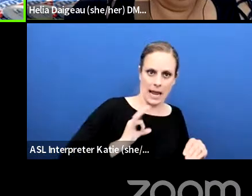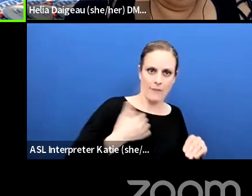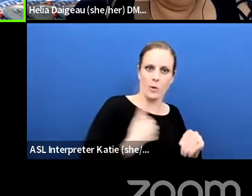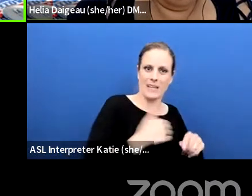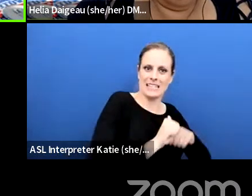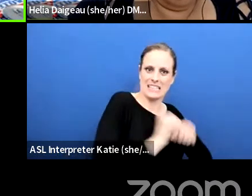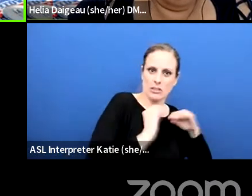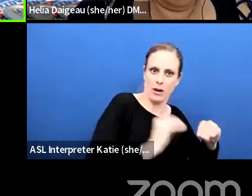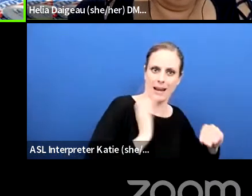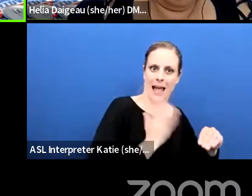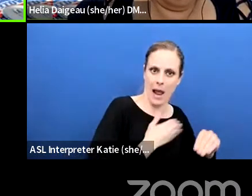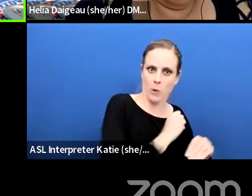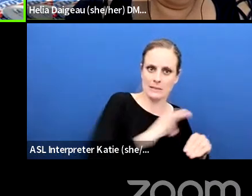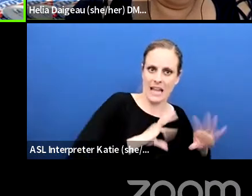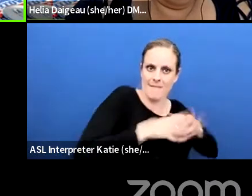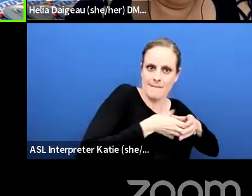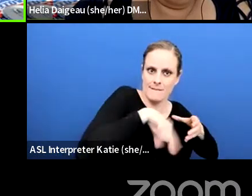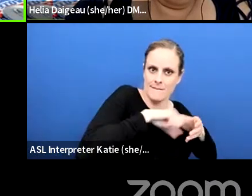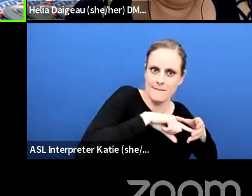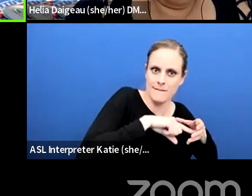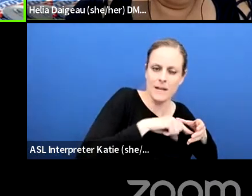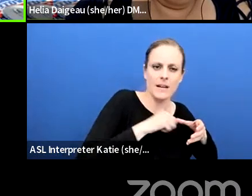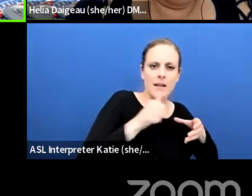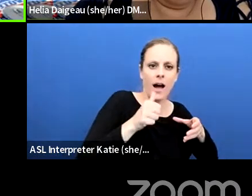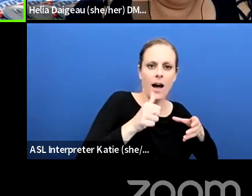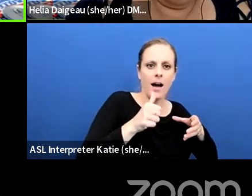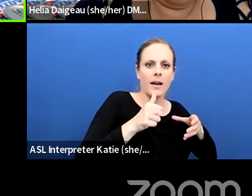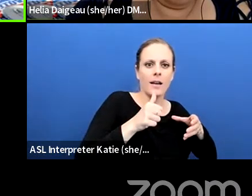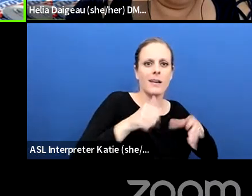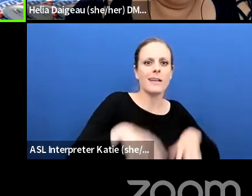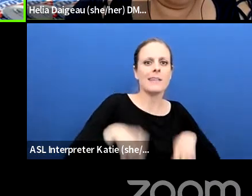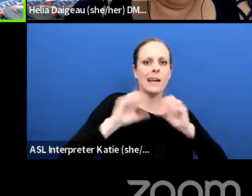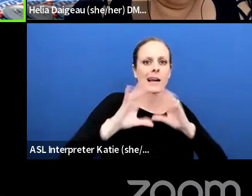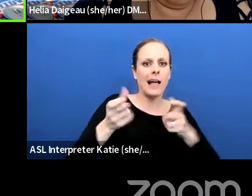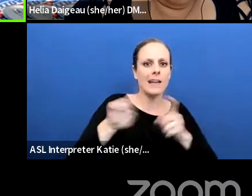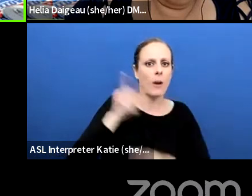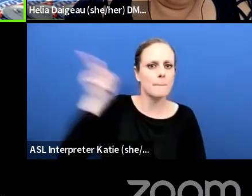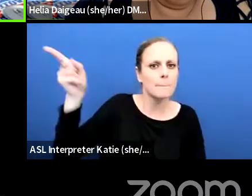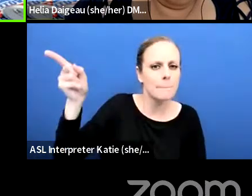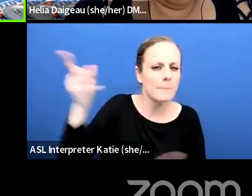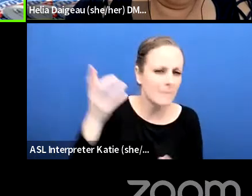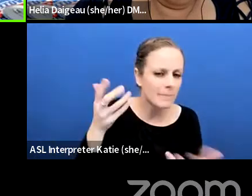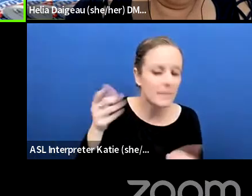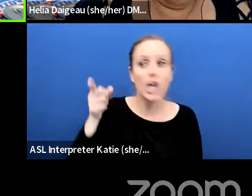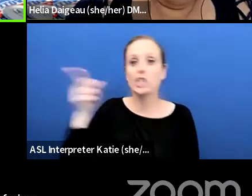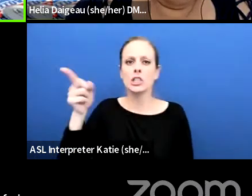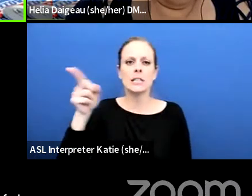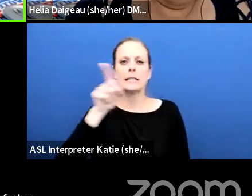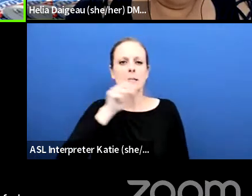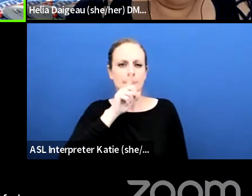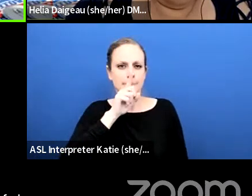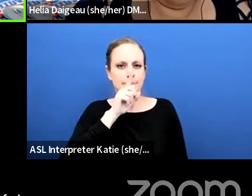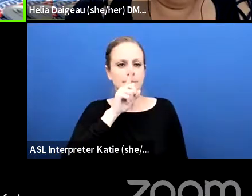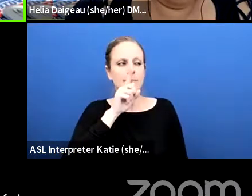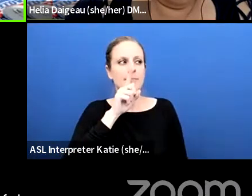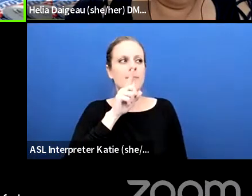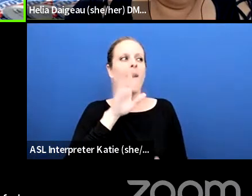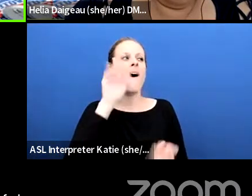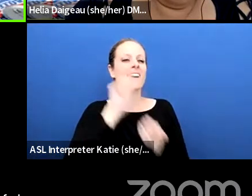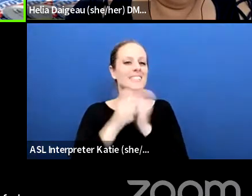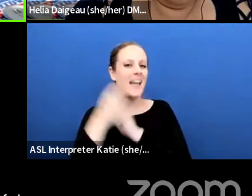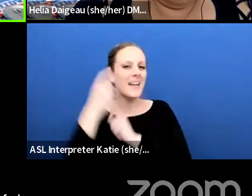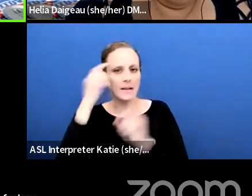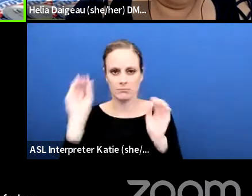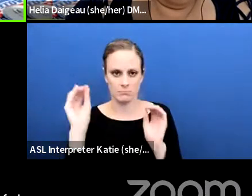Unfortunately, she really never backed down from that point of view, but I felt good. At least I got it, you know,